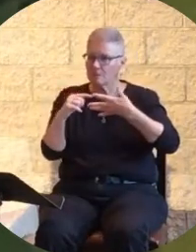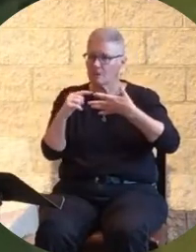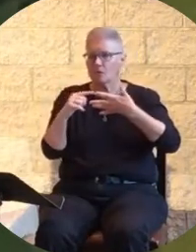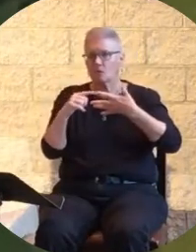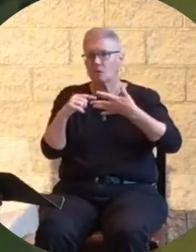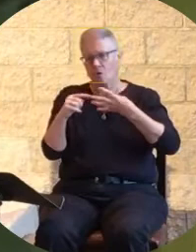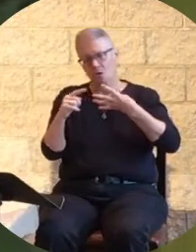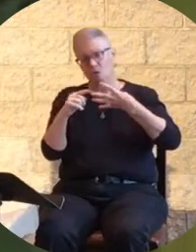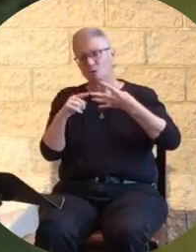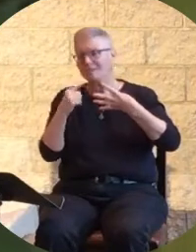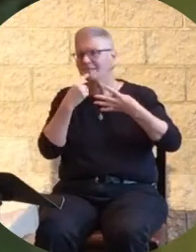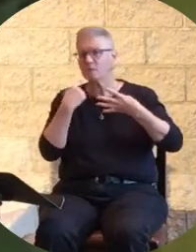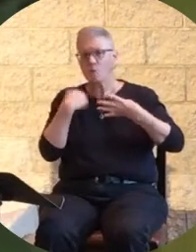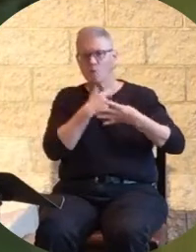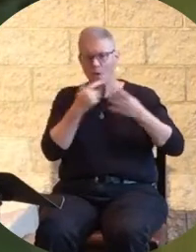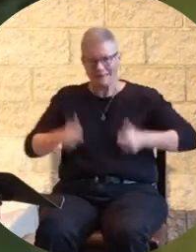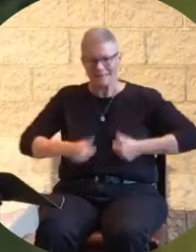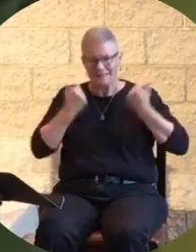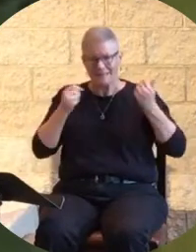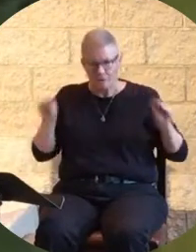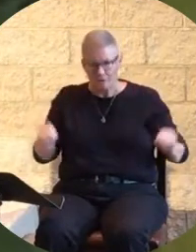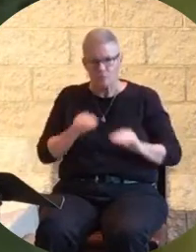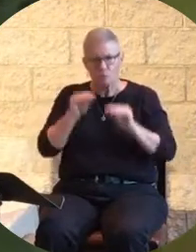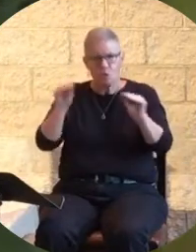in that higher power. We are divine.